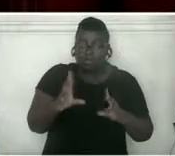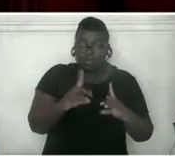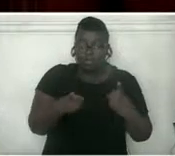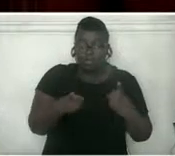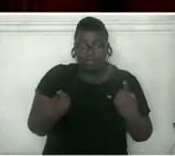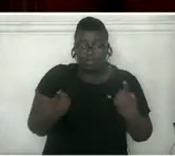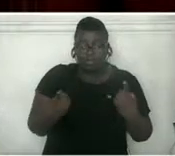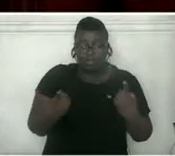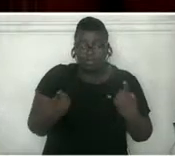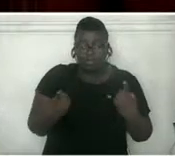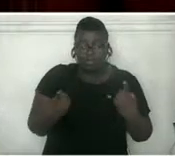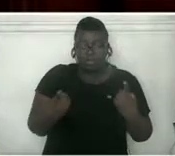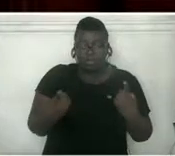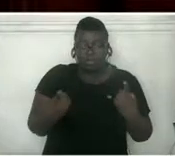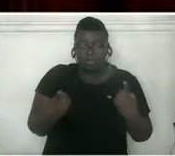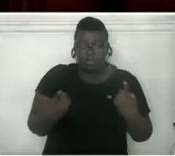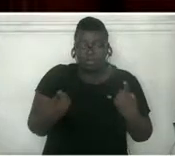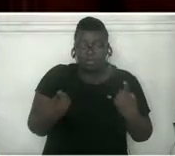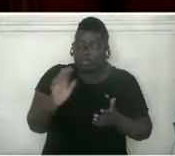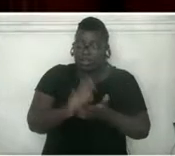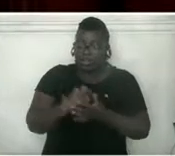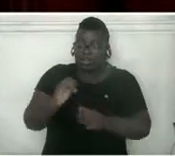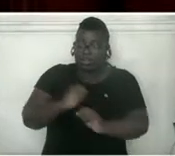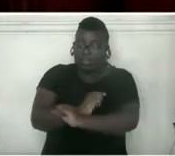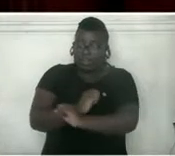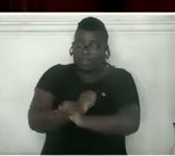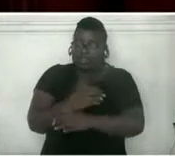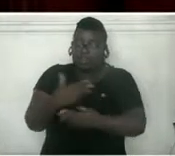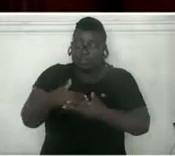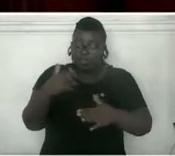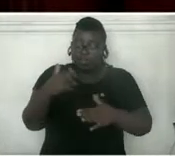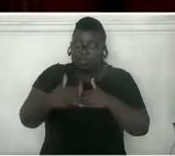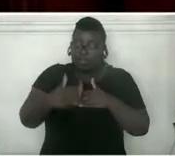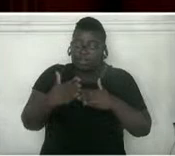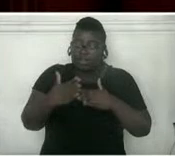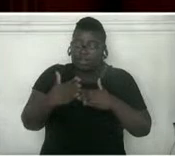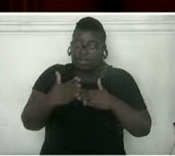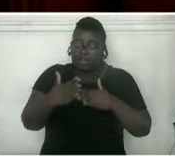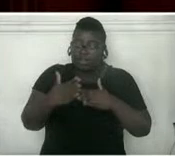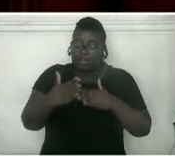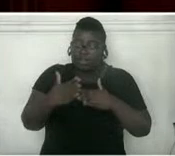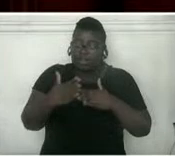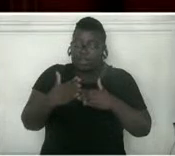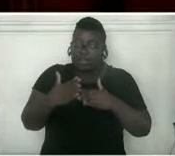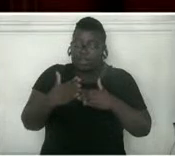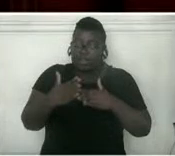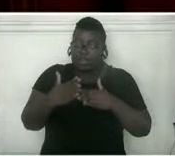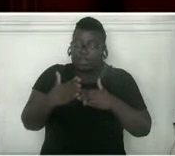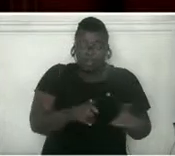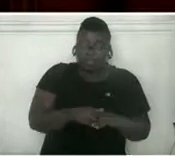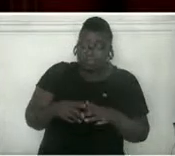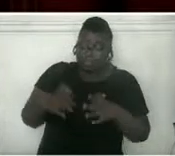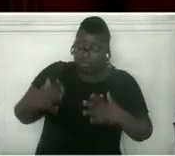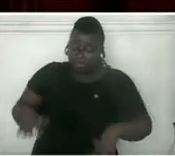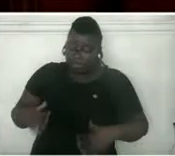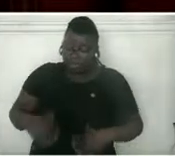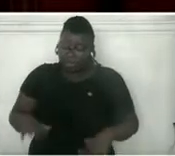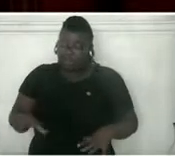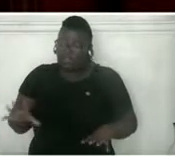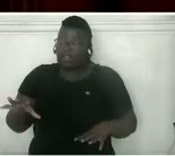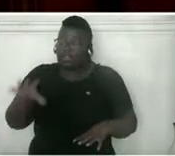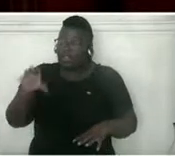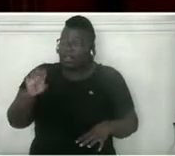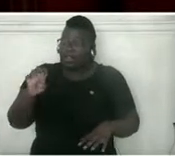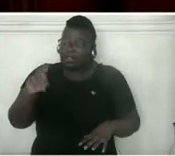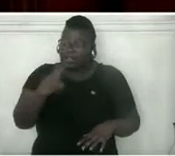Trade and Industry before the end of this year. Clothing and Textile SEZ must not only